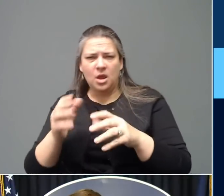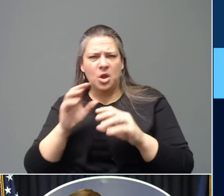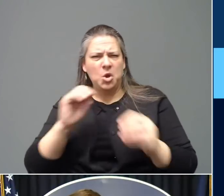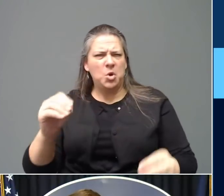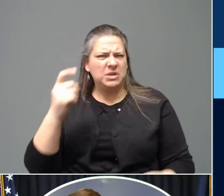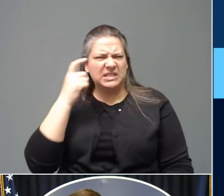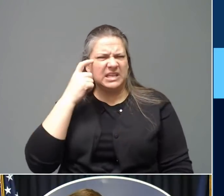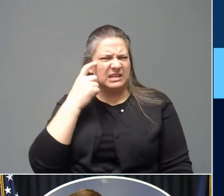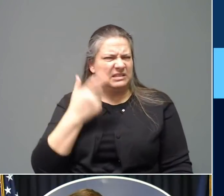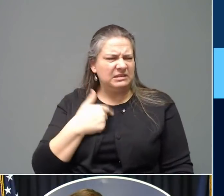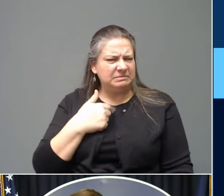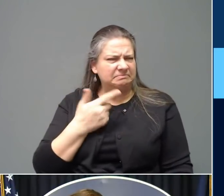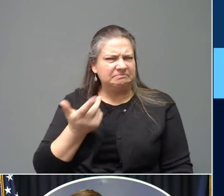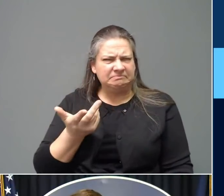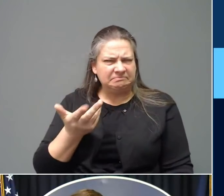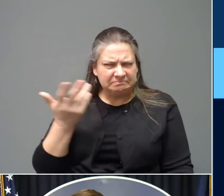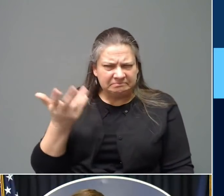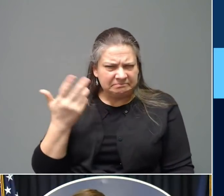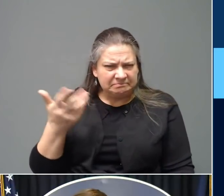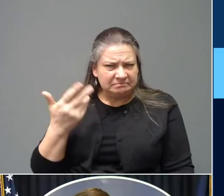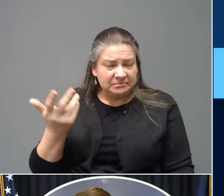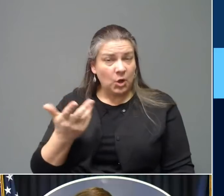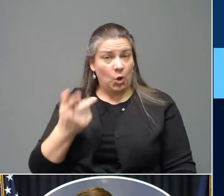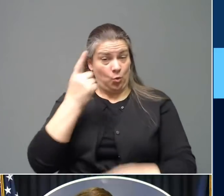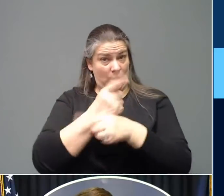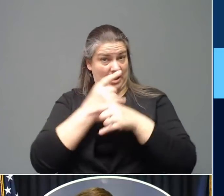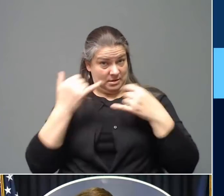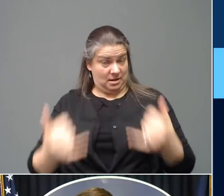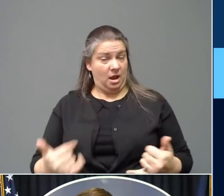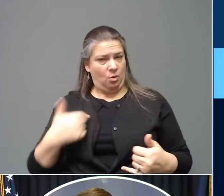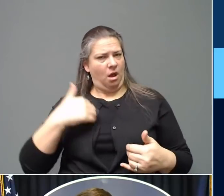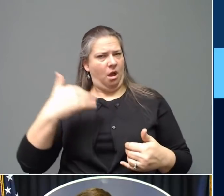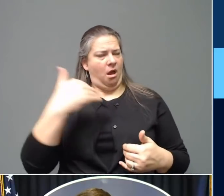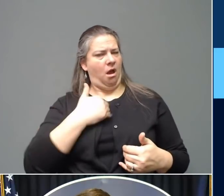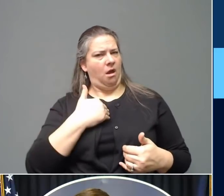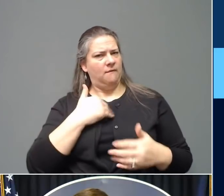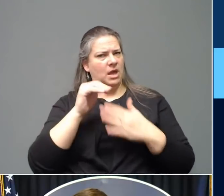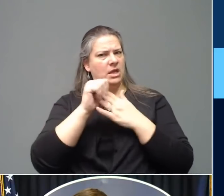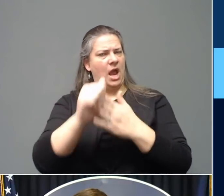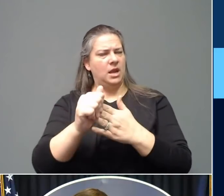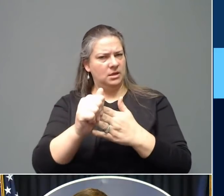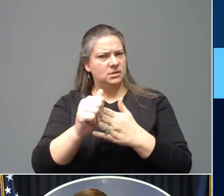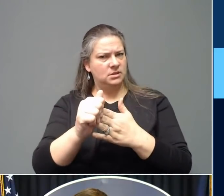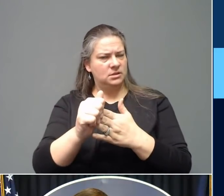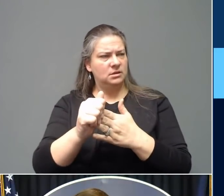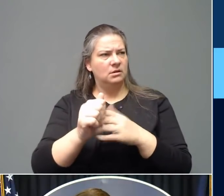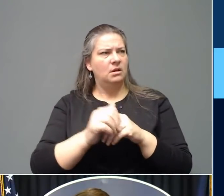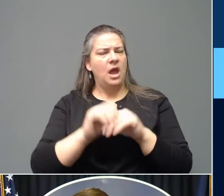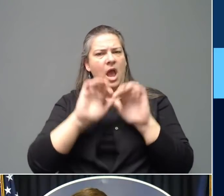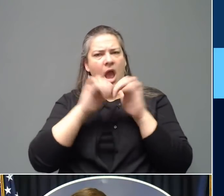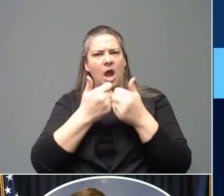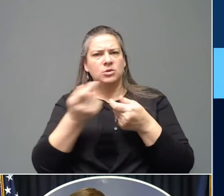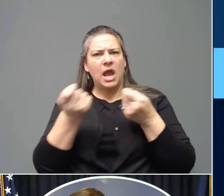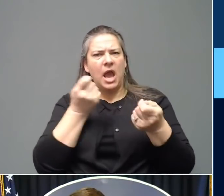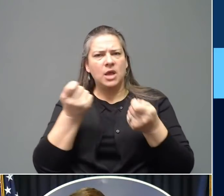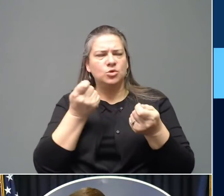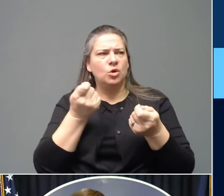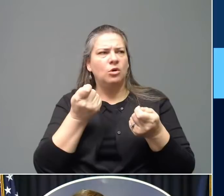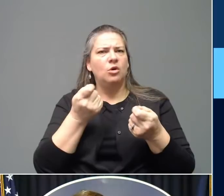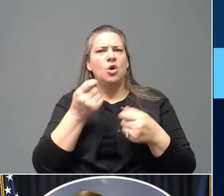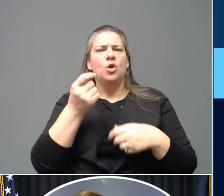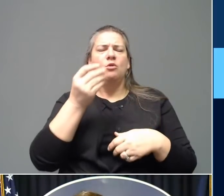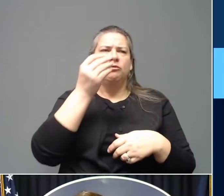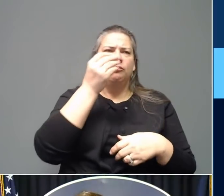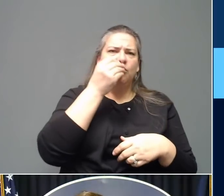have very specific guidance on specific capacities, on how to handle the food, on what to do, on